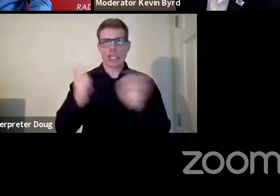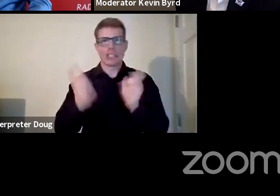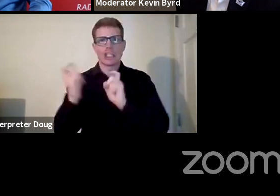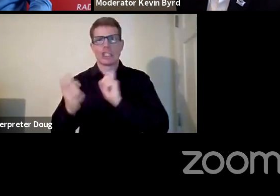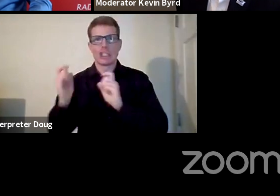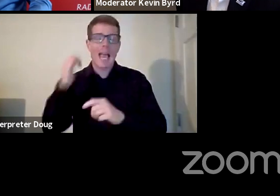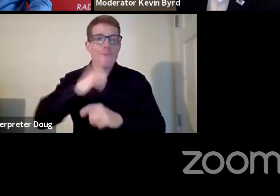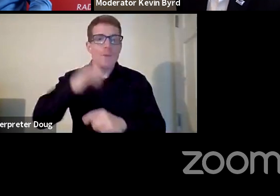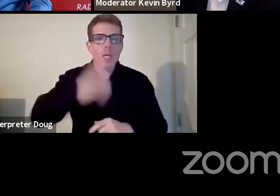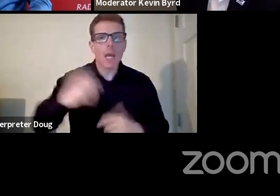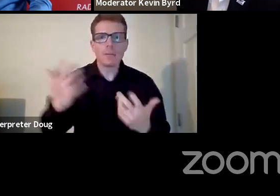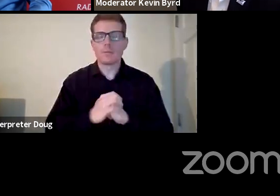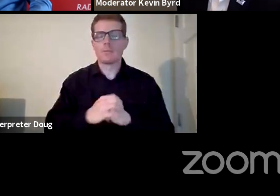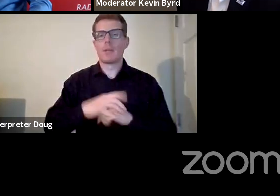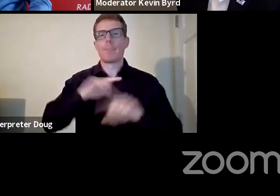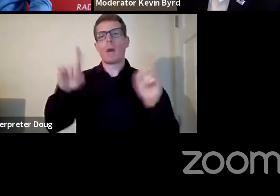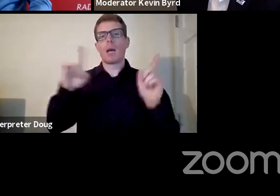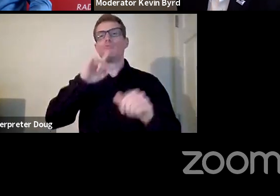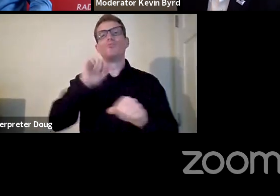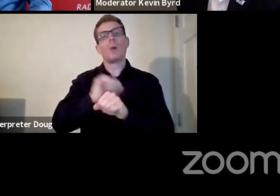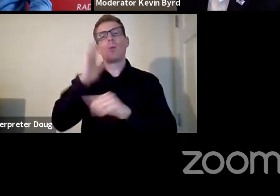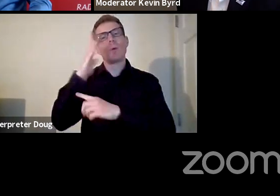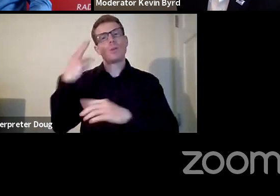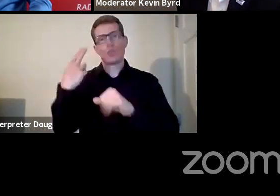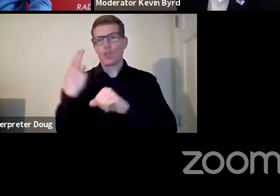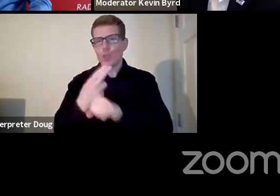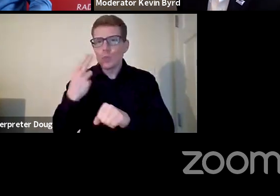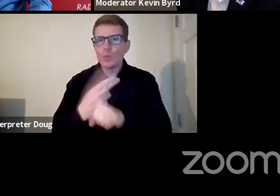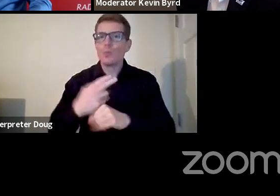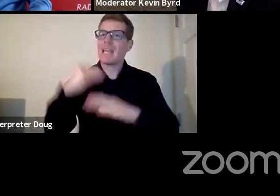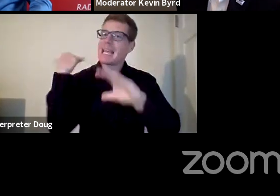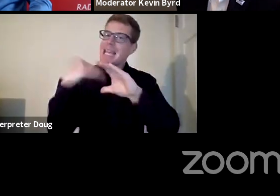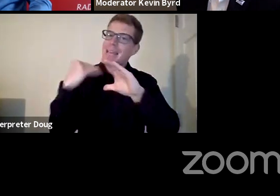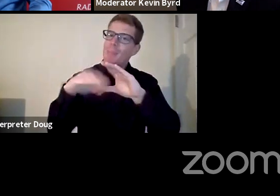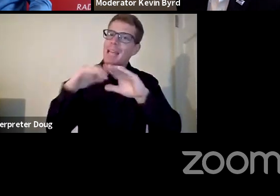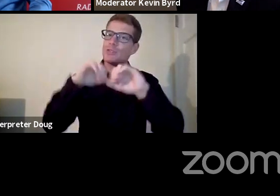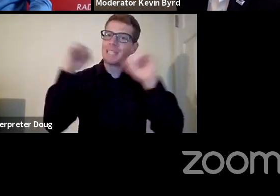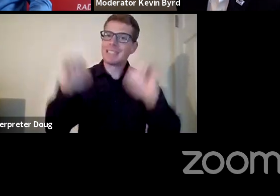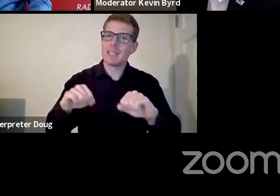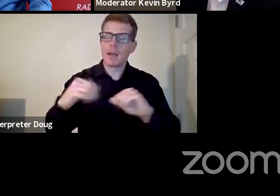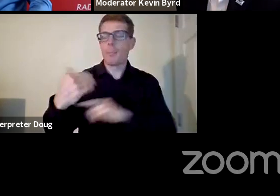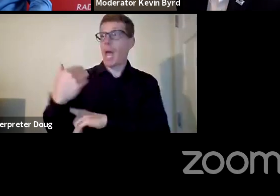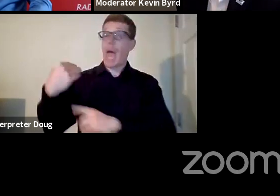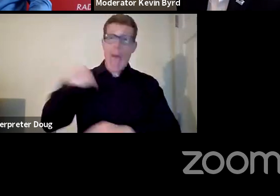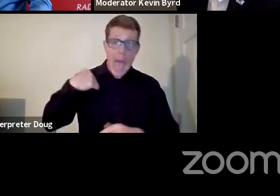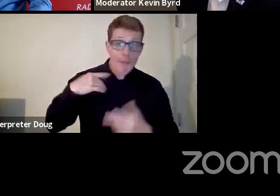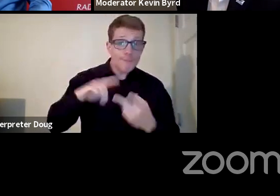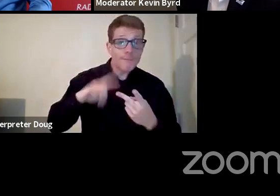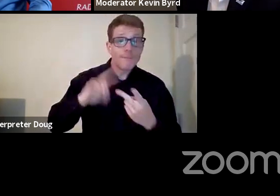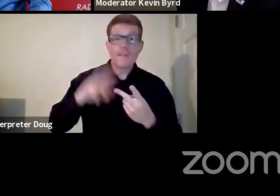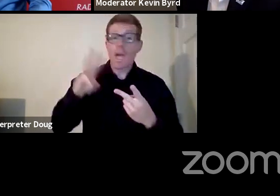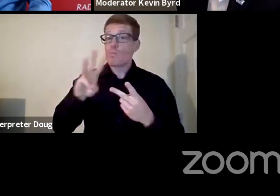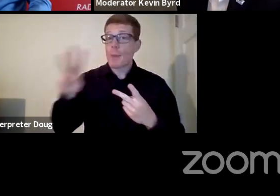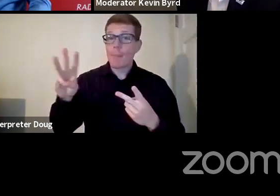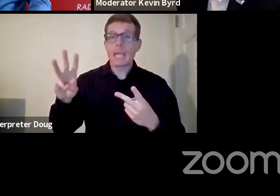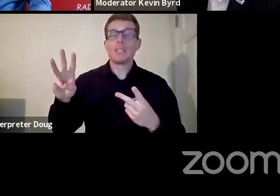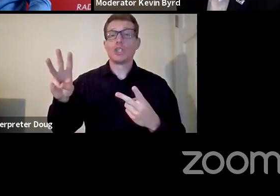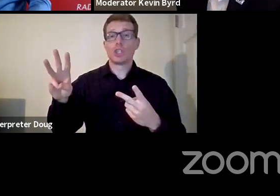use our email systems, we have a web page, coronavirus